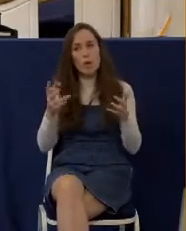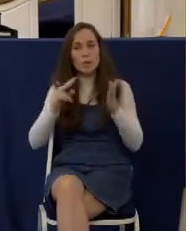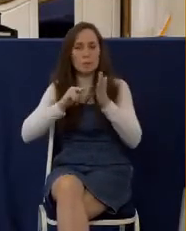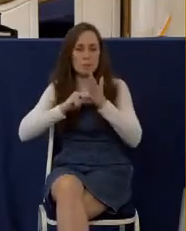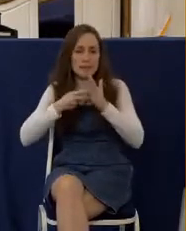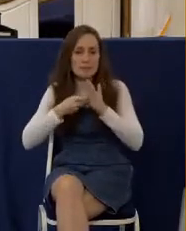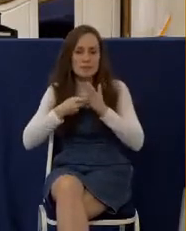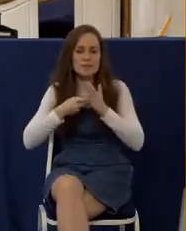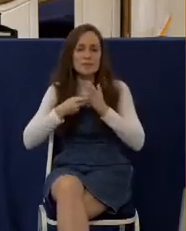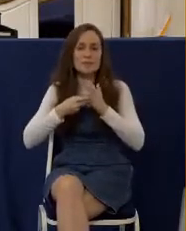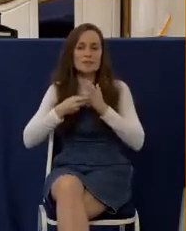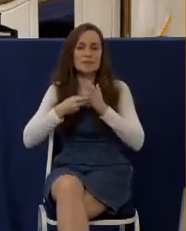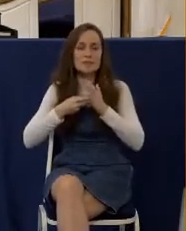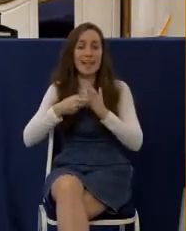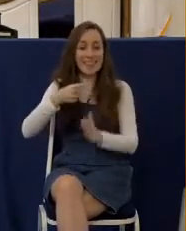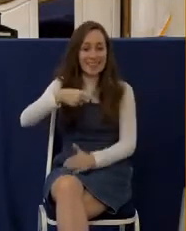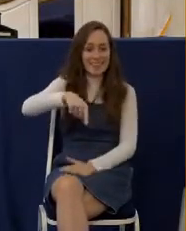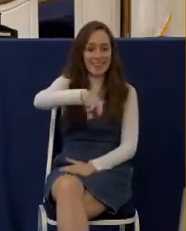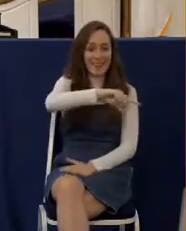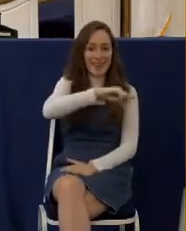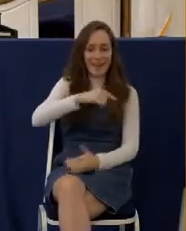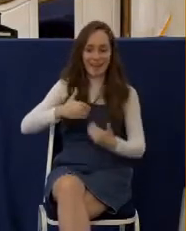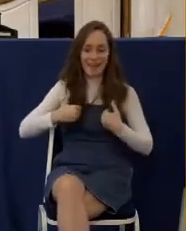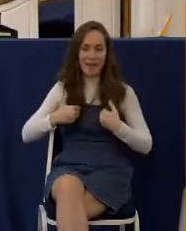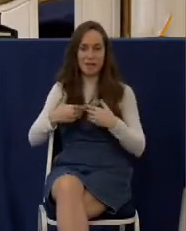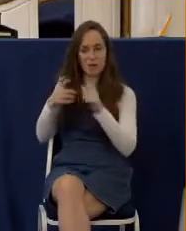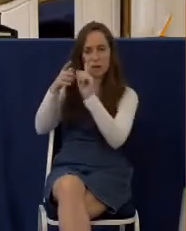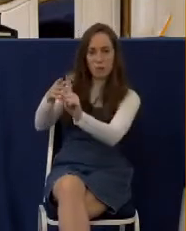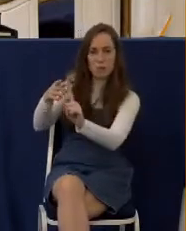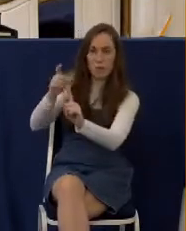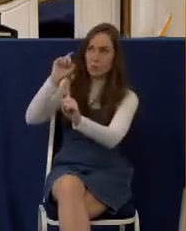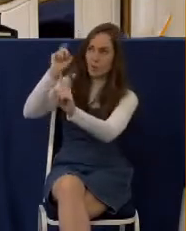that this is focused. They made it their aim.